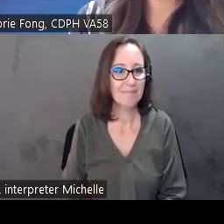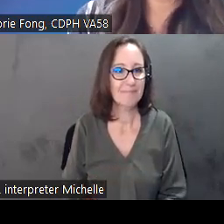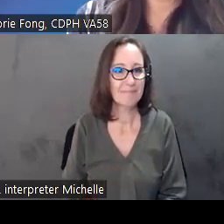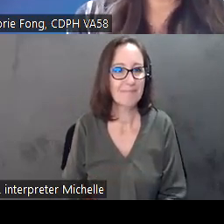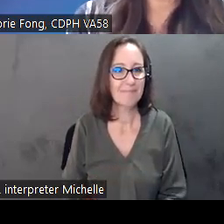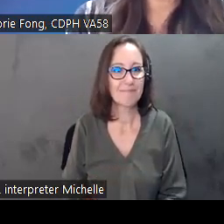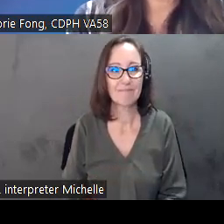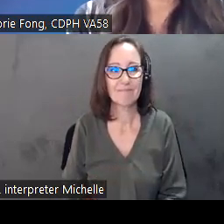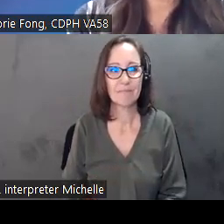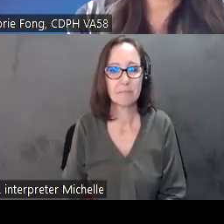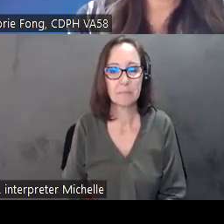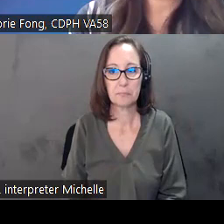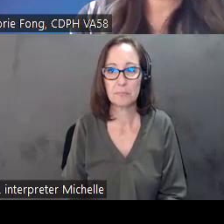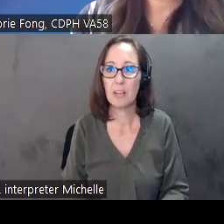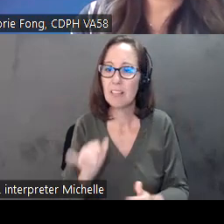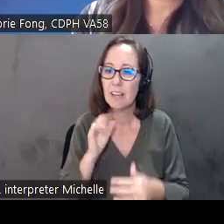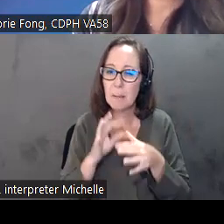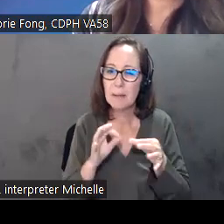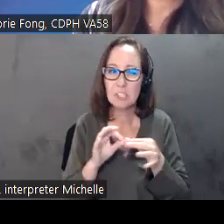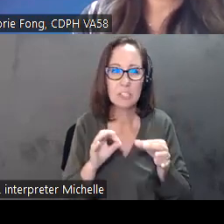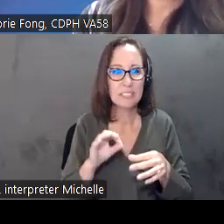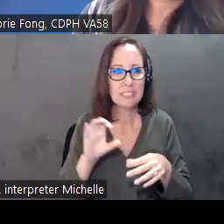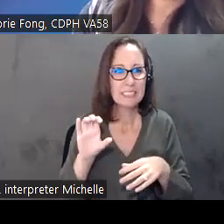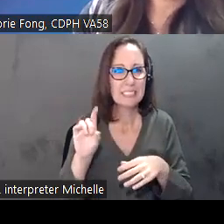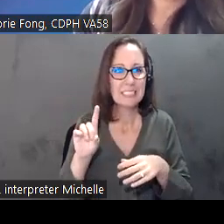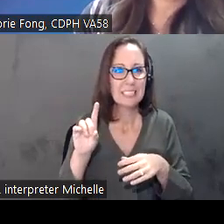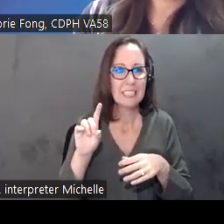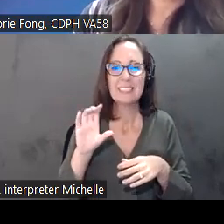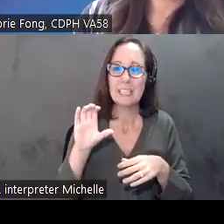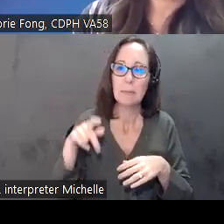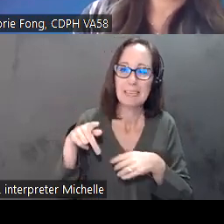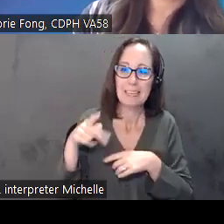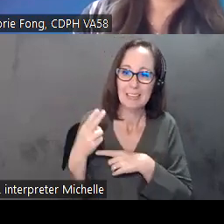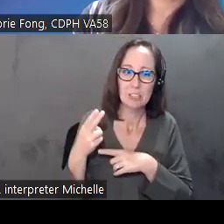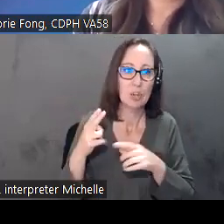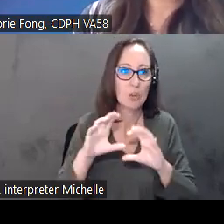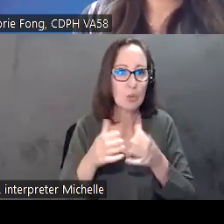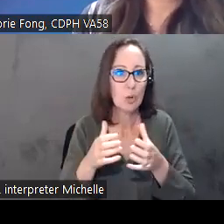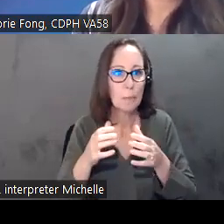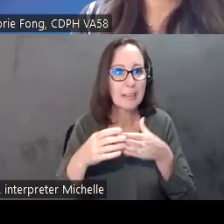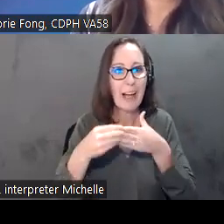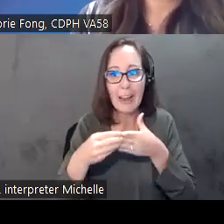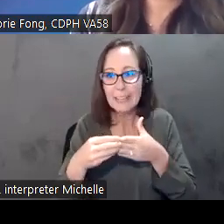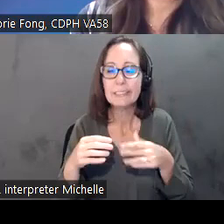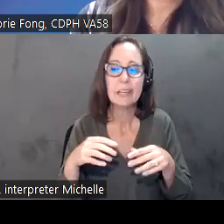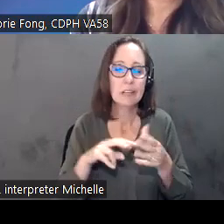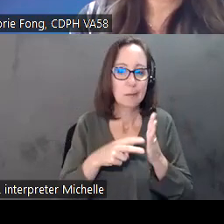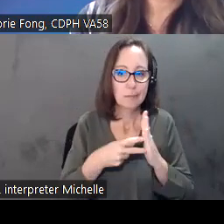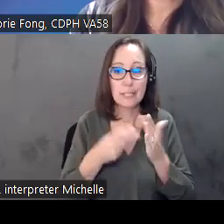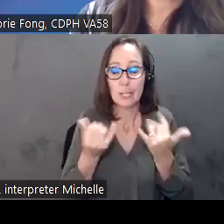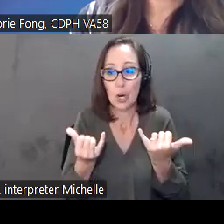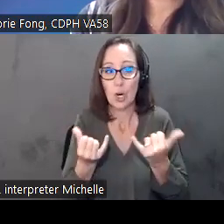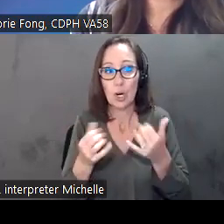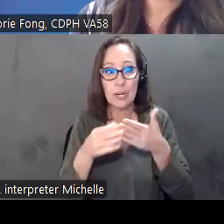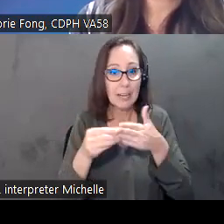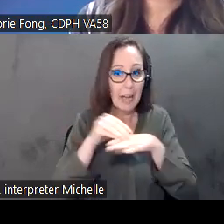And then, as I referenced earlier, CDPH booster guidance. So here again is some information on what the current guidance